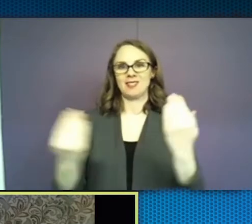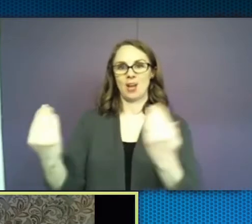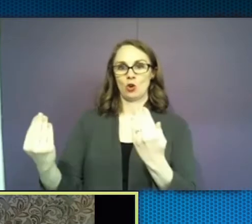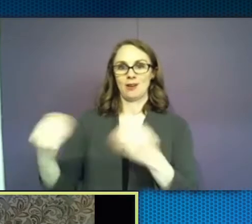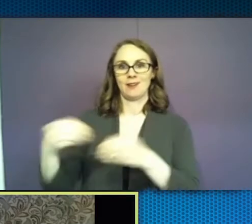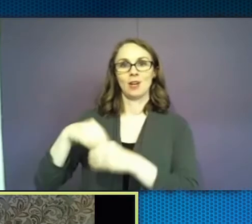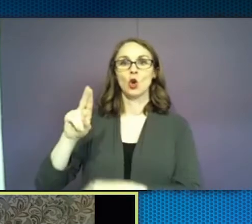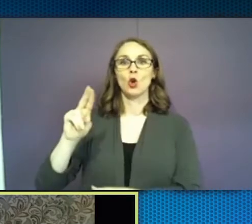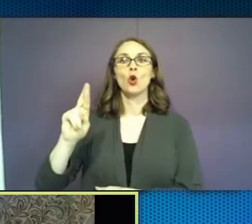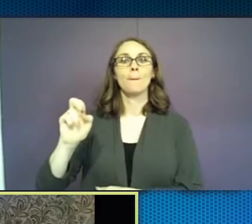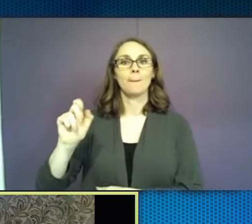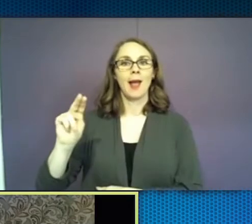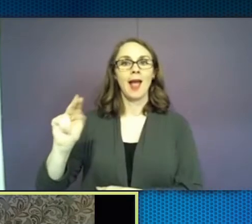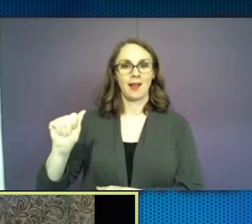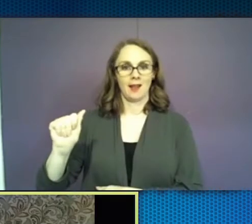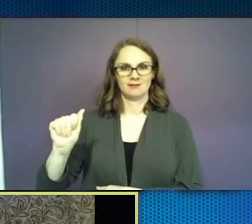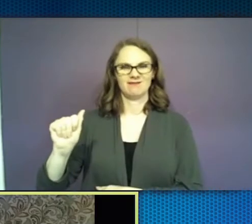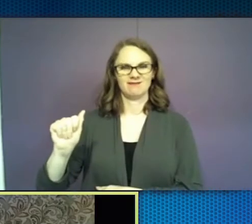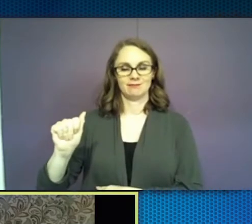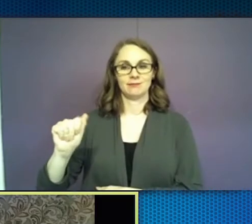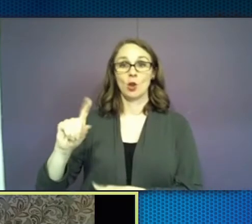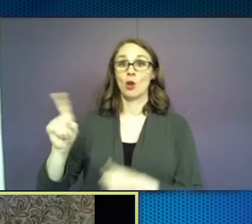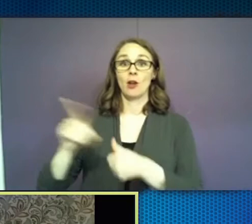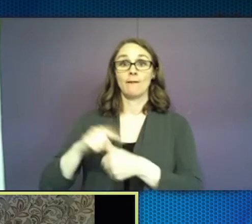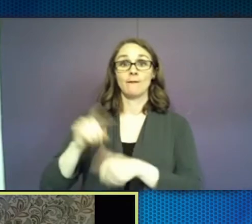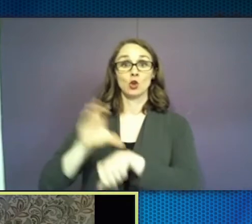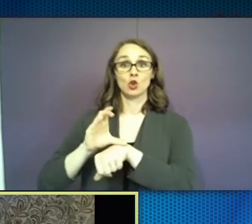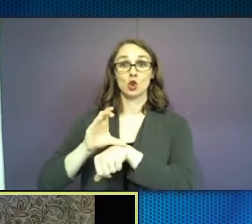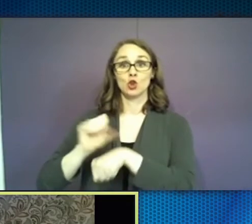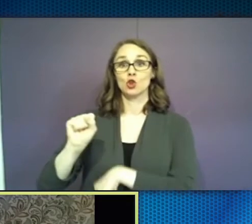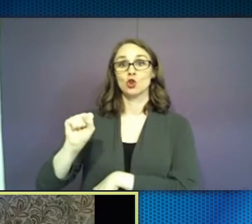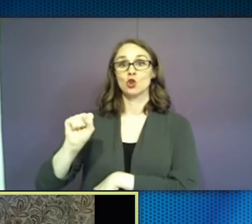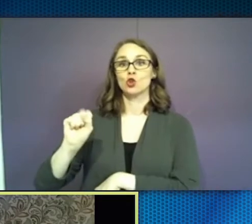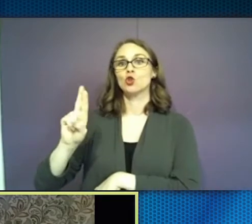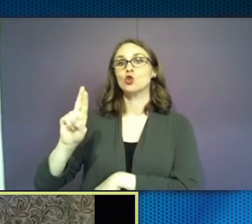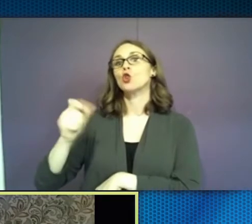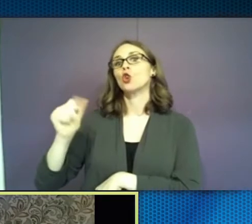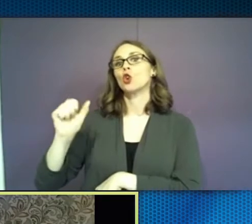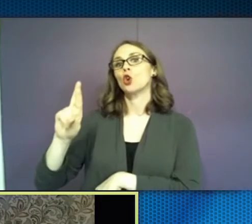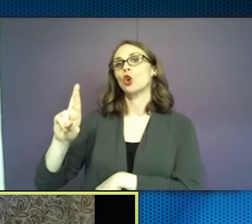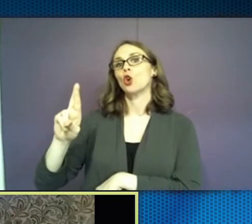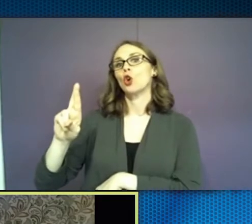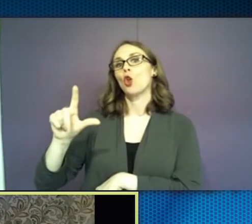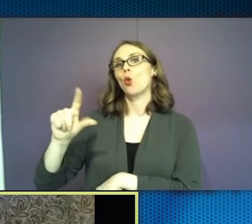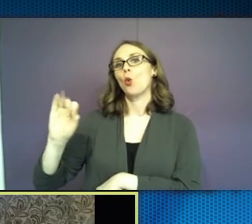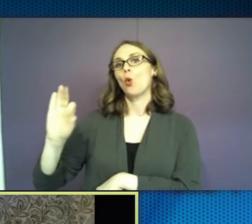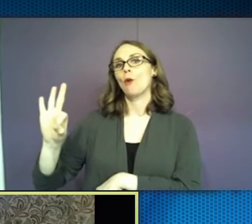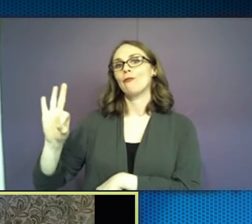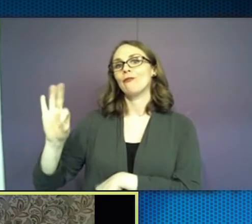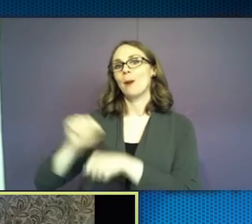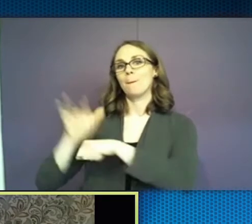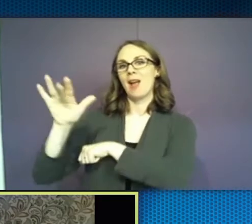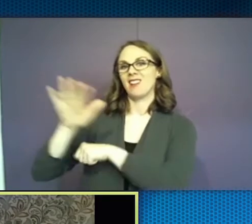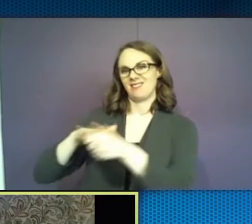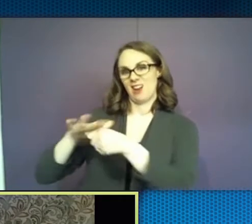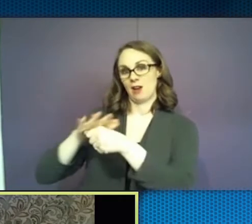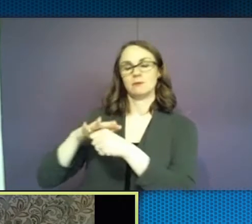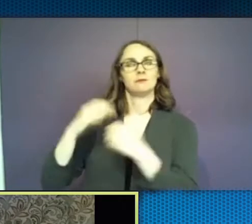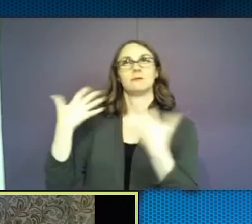off 270. That was the first church in the Sugarloaf Mountain area, and it's another amazing preservation success story.